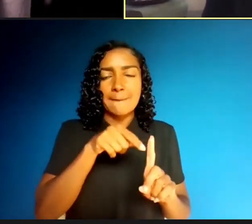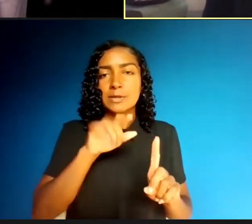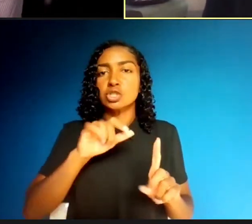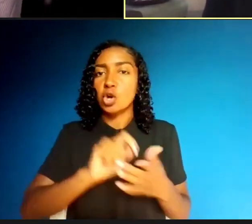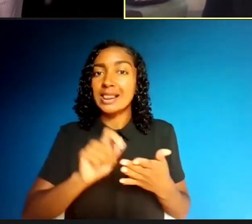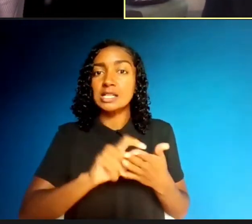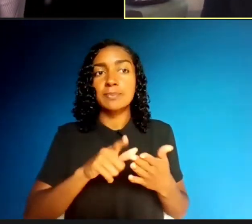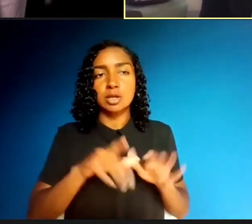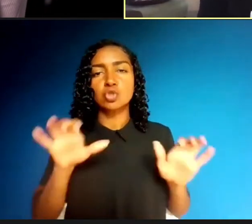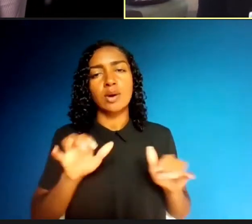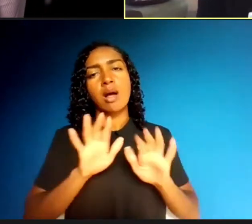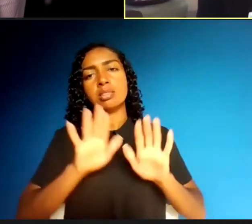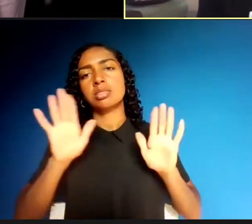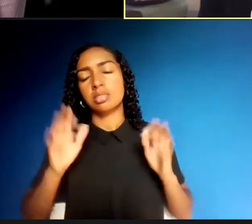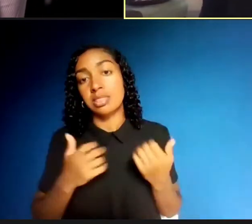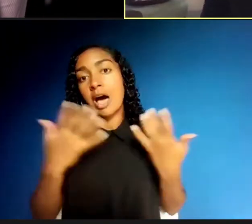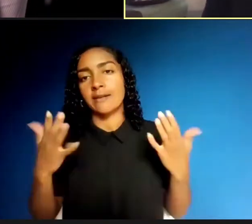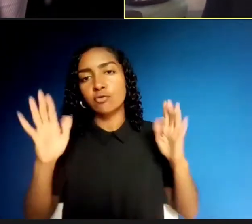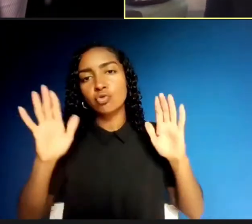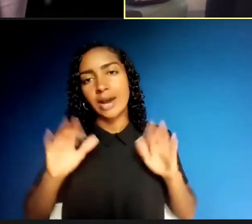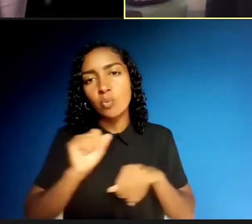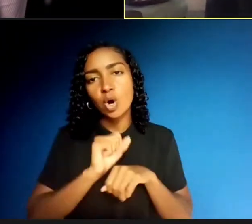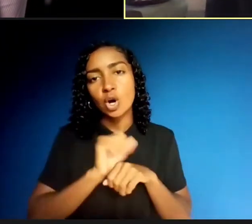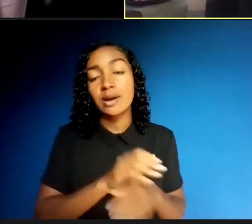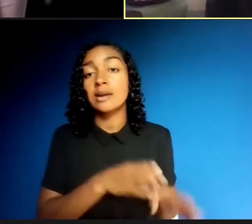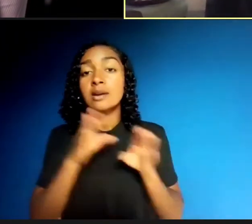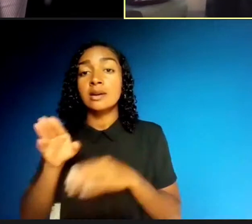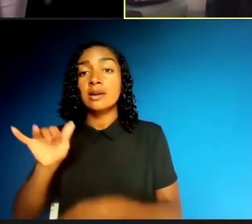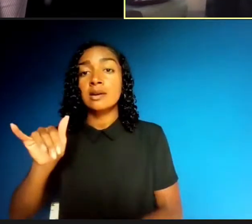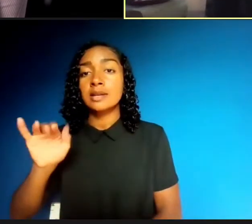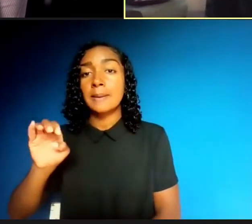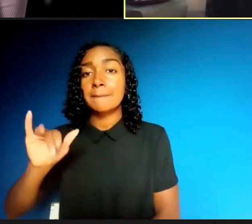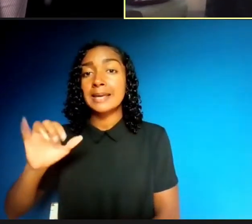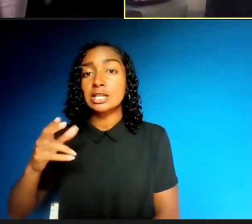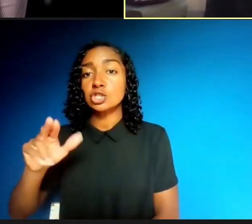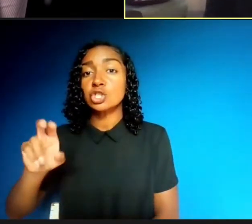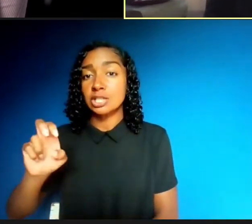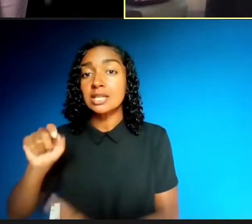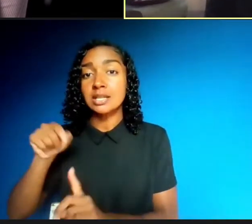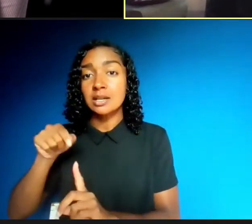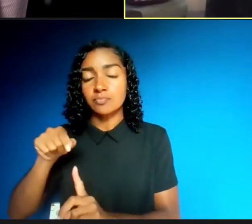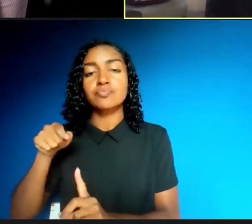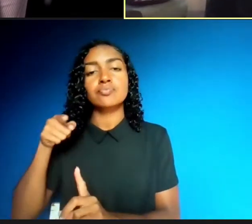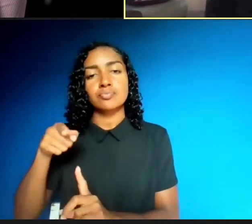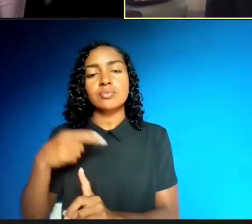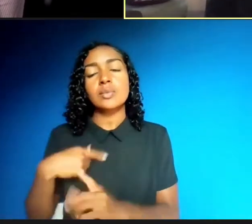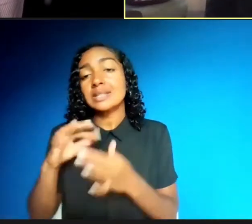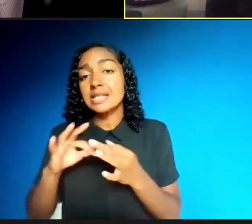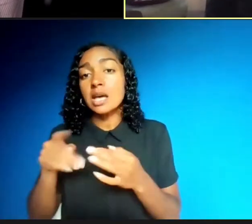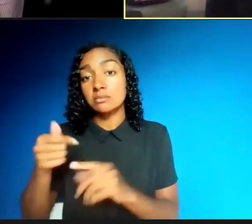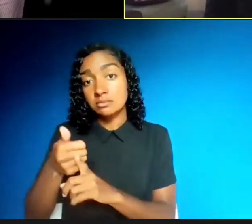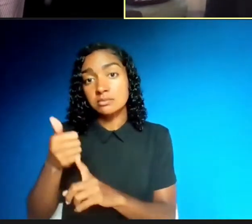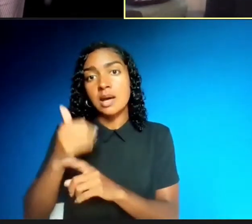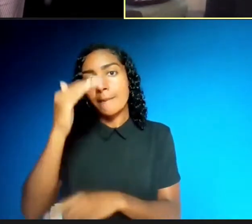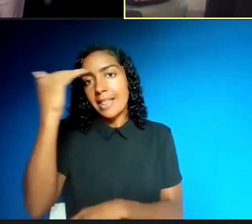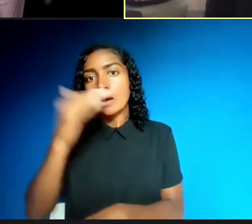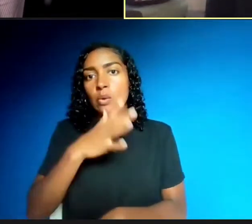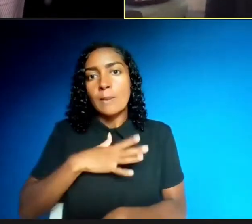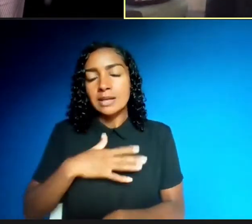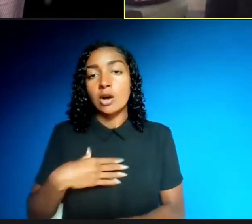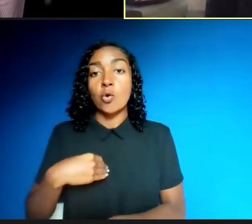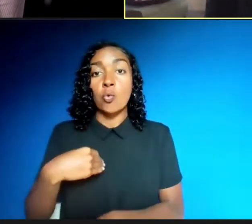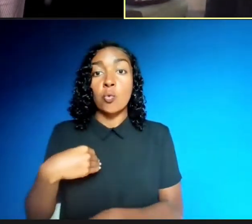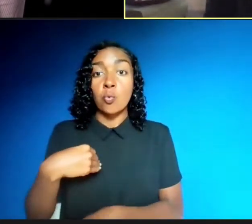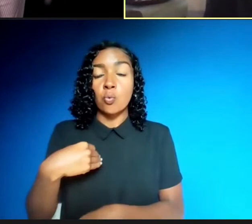lot of big work. And Yamiche Alcindor, I say, you know, to be a Black woman, to be a White House correspondent, and to